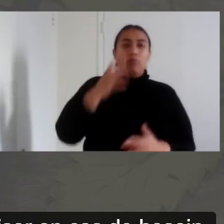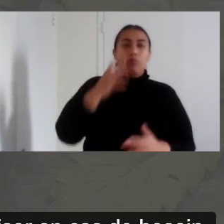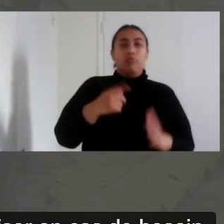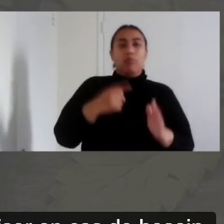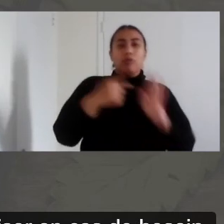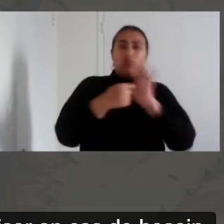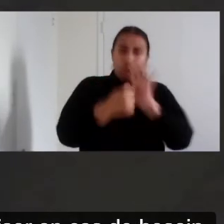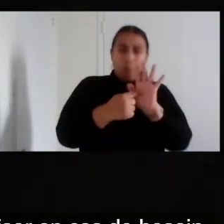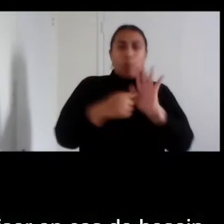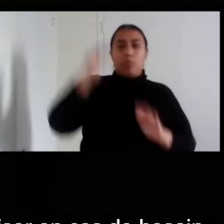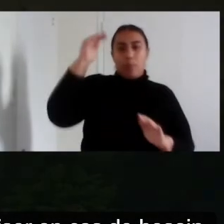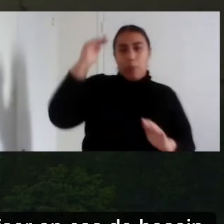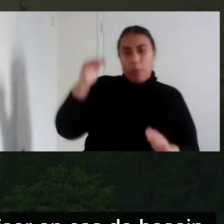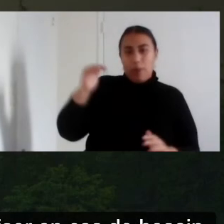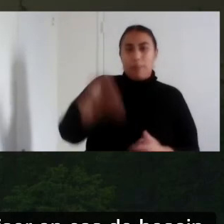is.